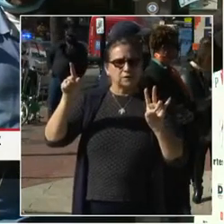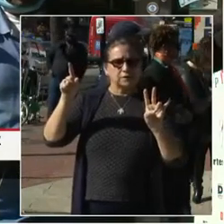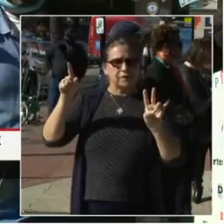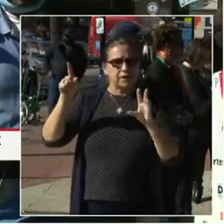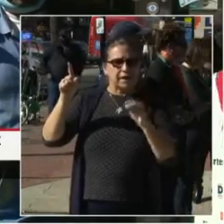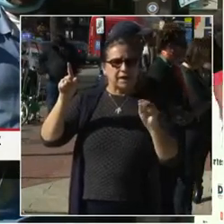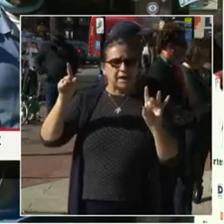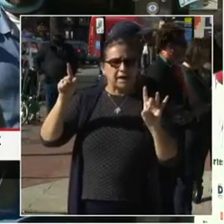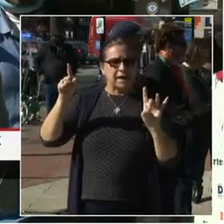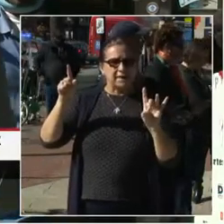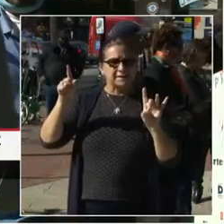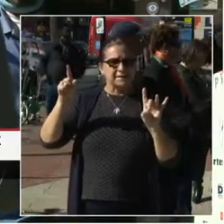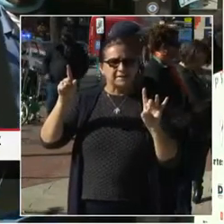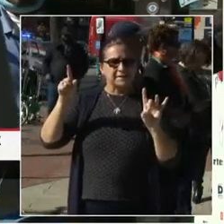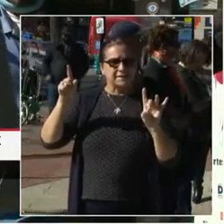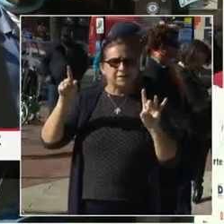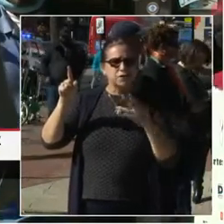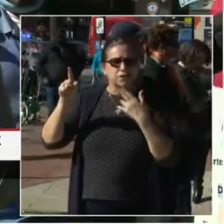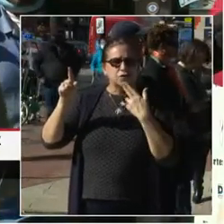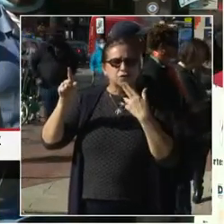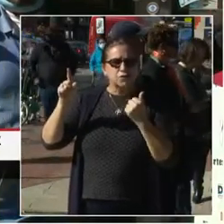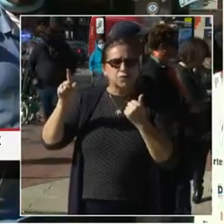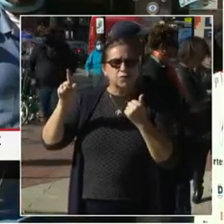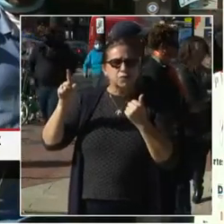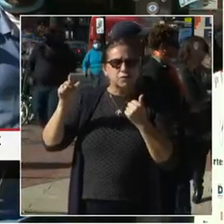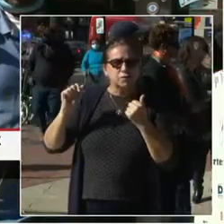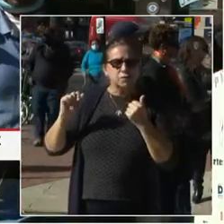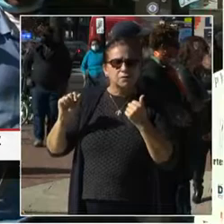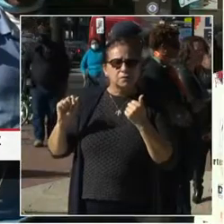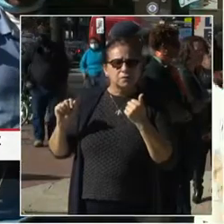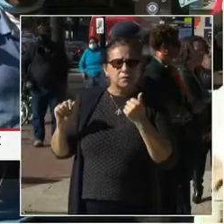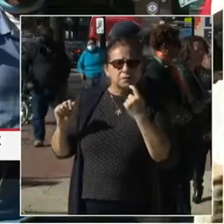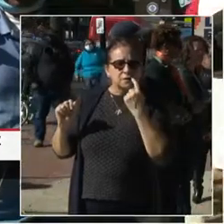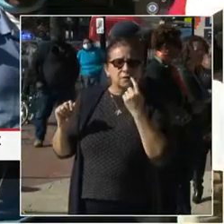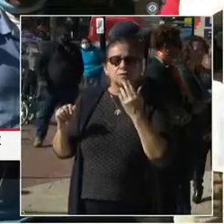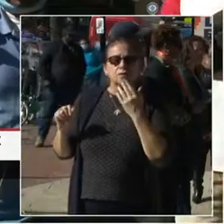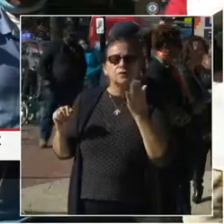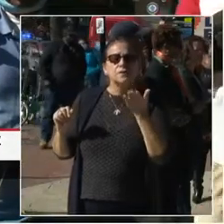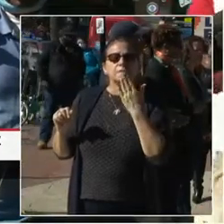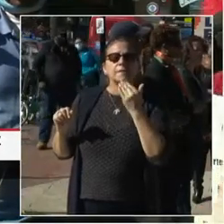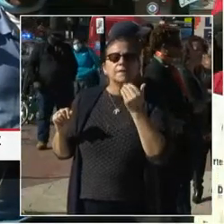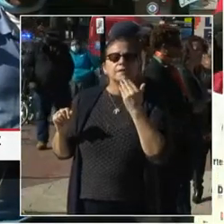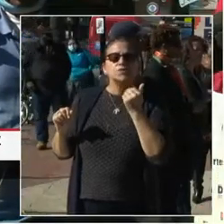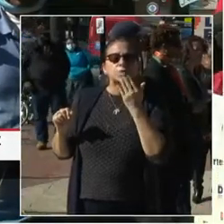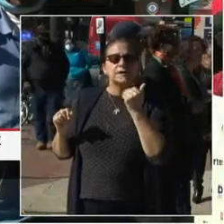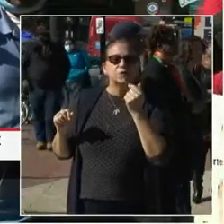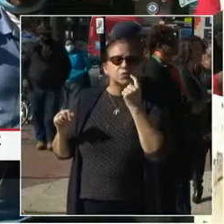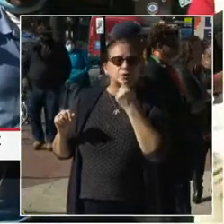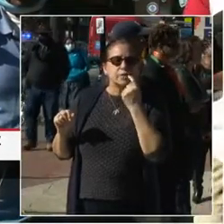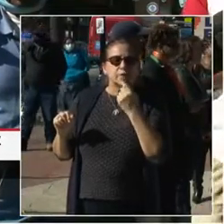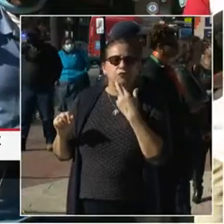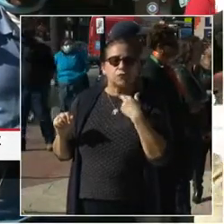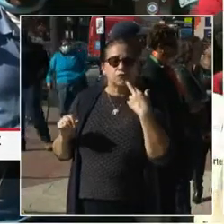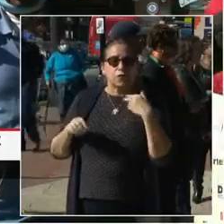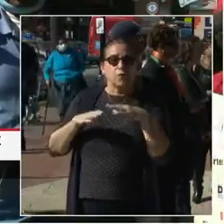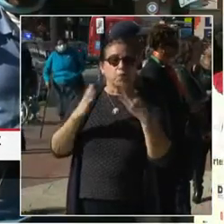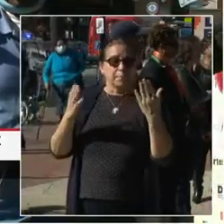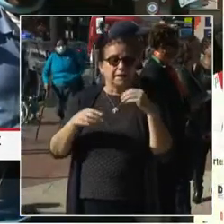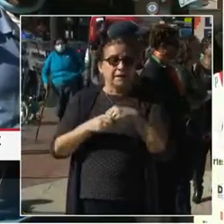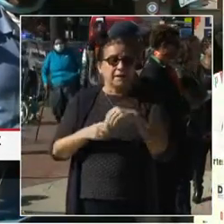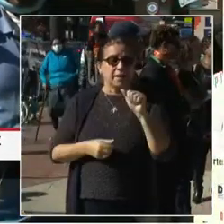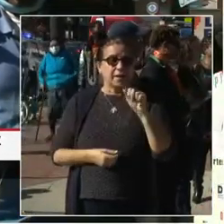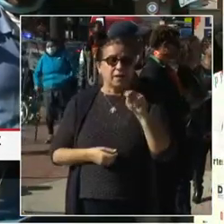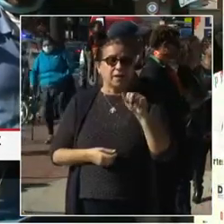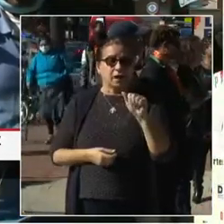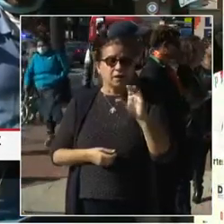Food Factory grocery store will open in Kenilworth. Sala Thai will open in Hill